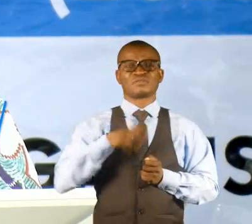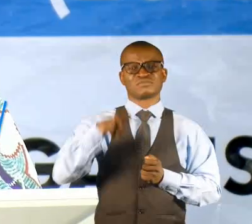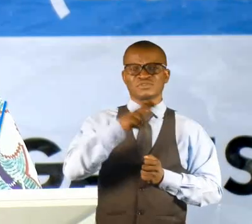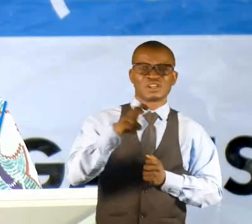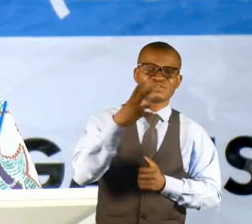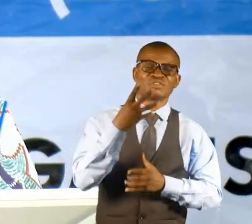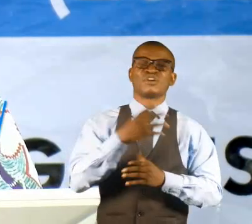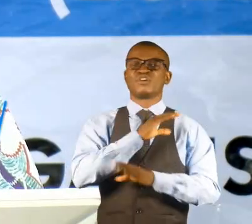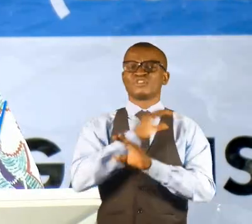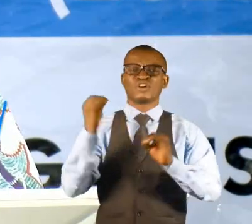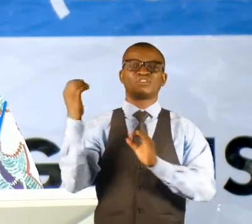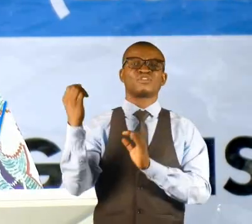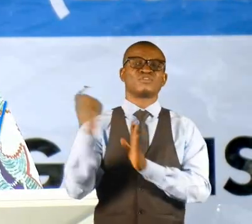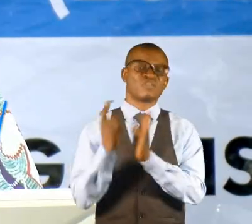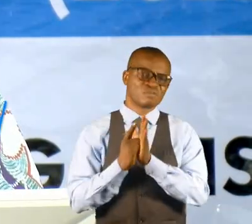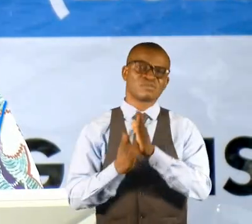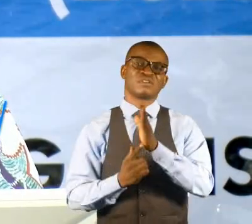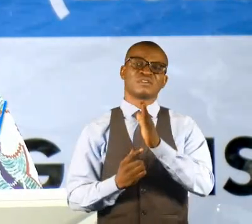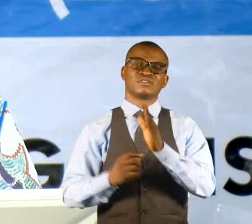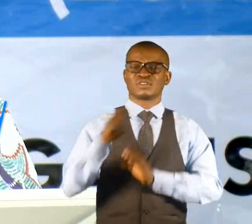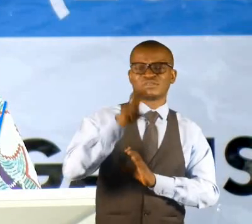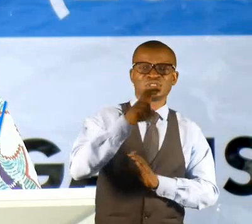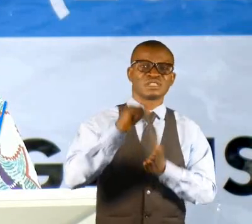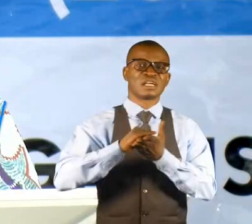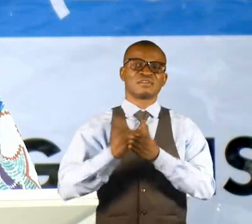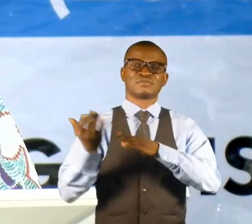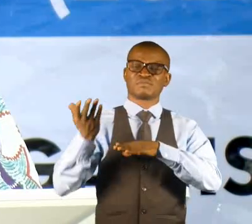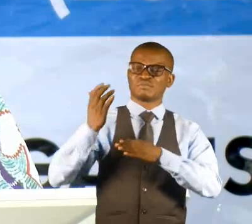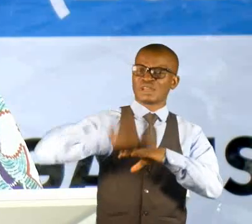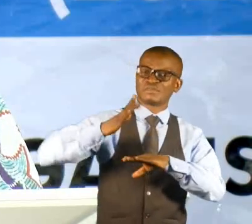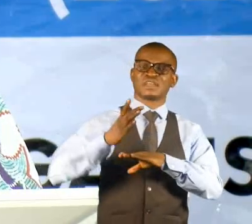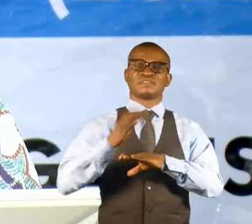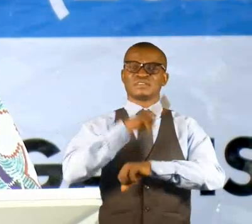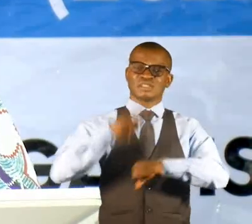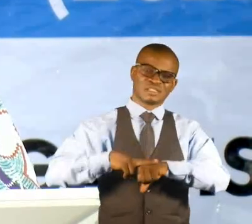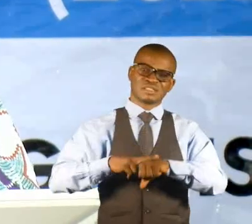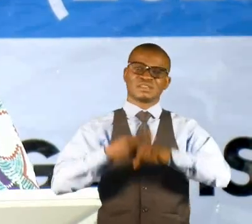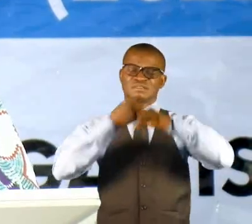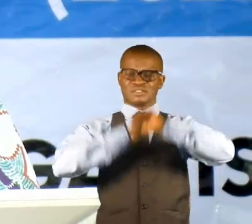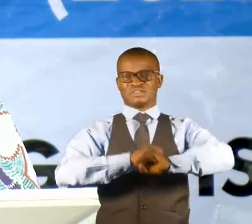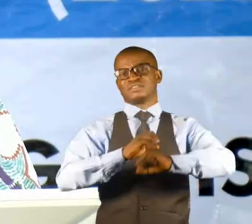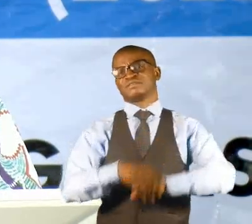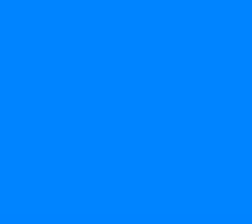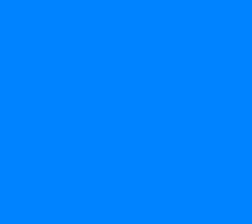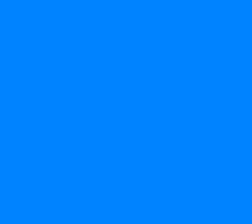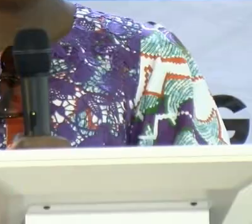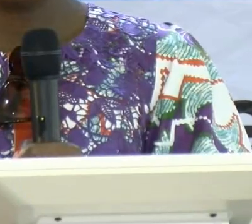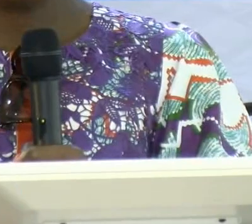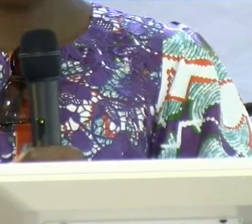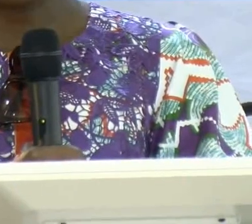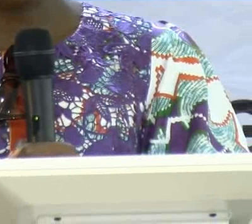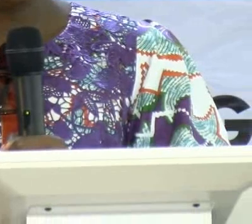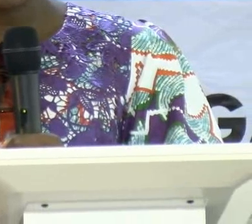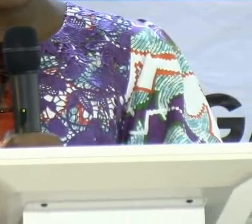and irregular migration, which has remained a source of threat to international, national, and human security.